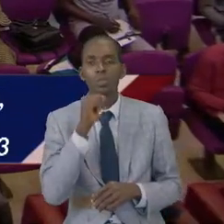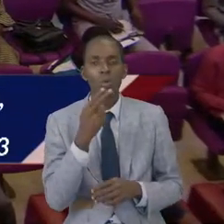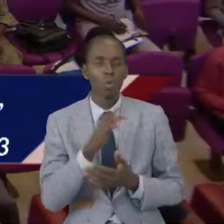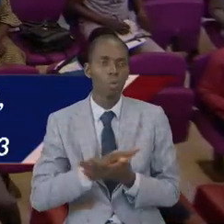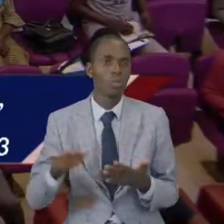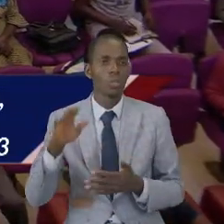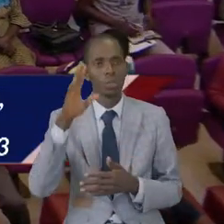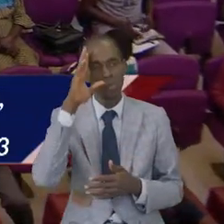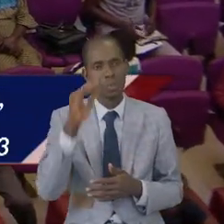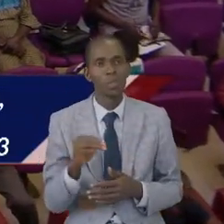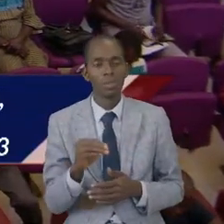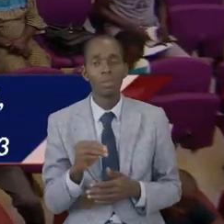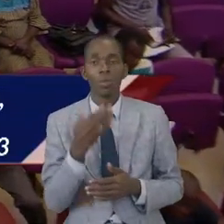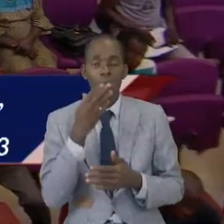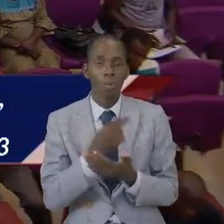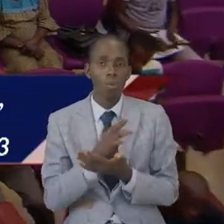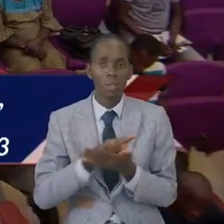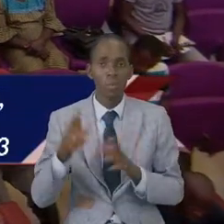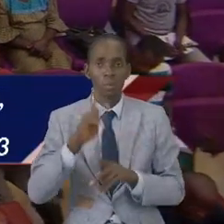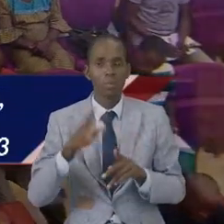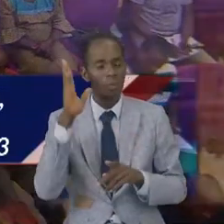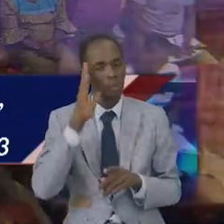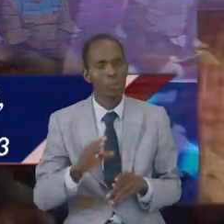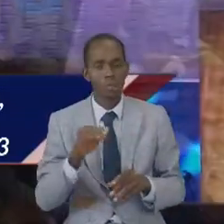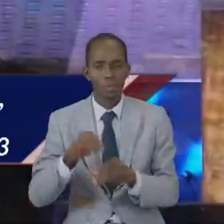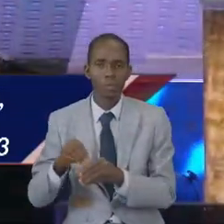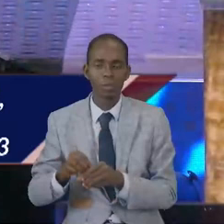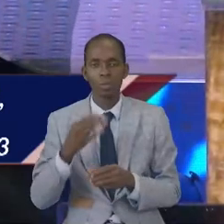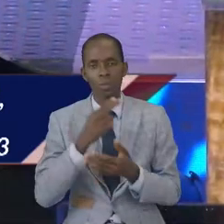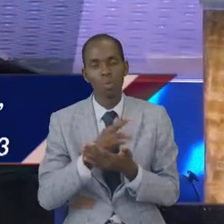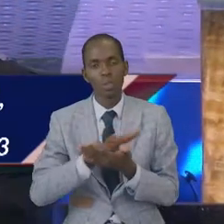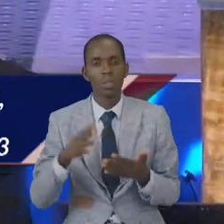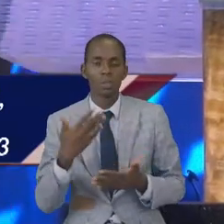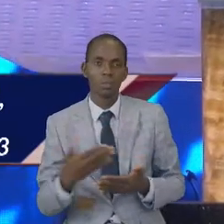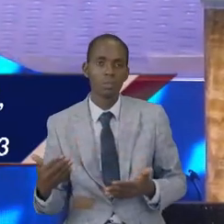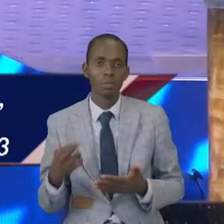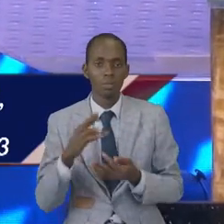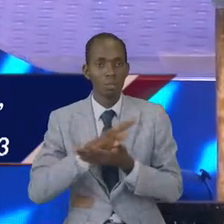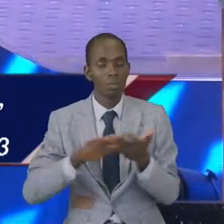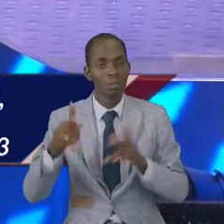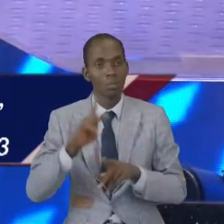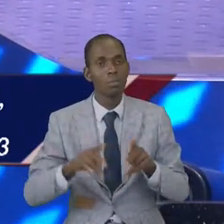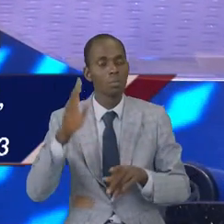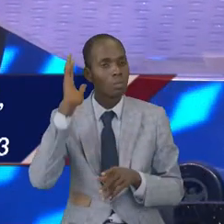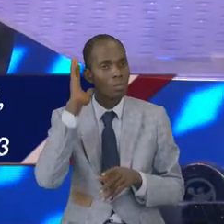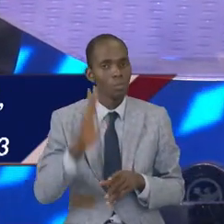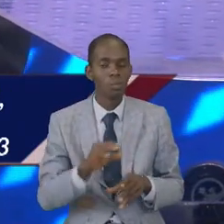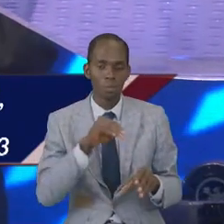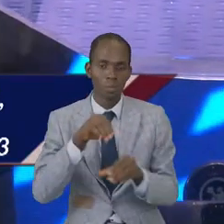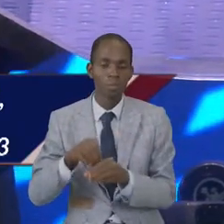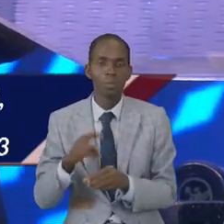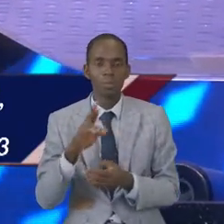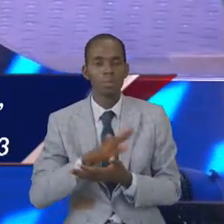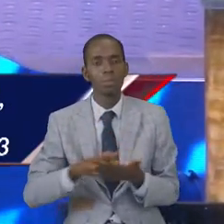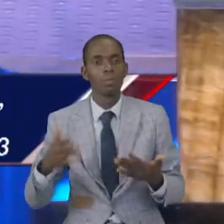men. Godly people will sow godly seed. Righteous people will sow righteous